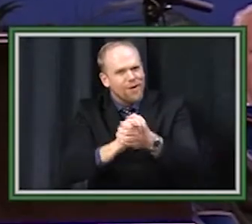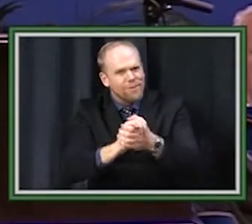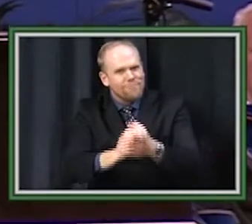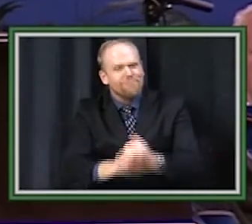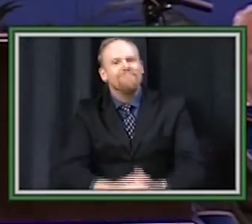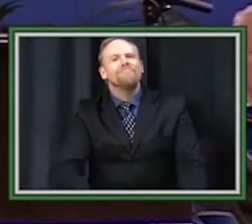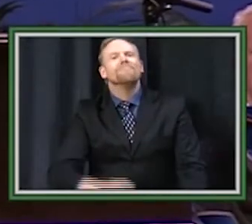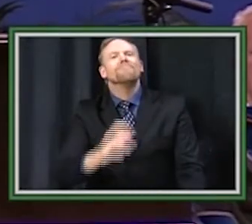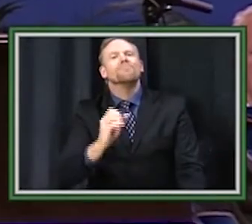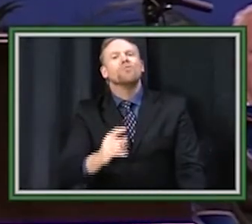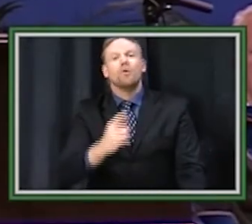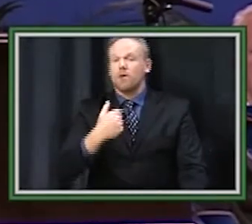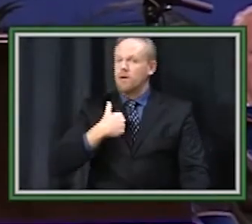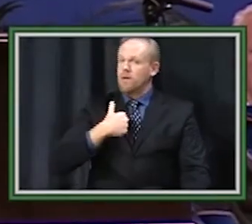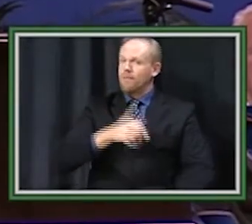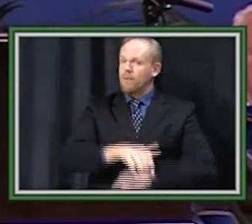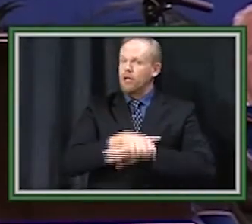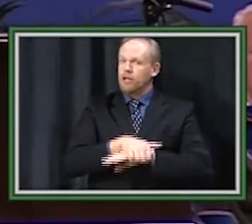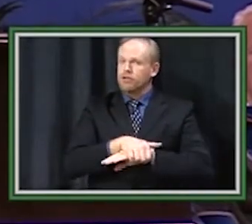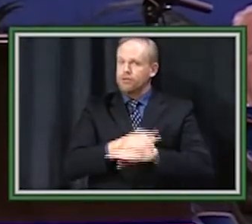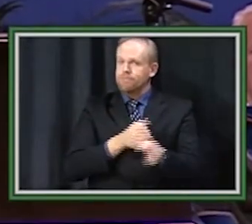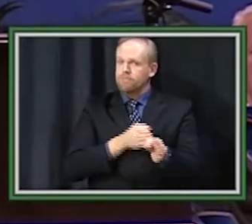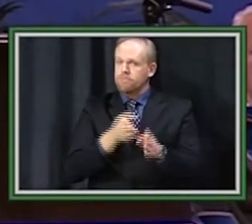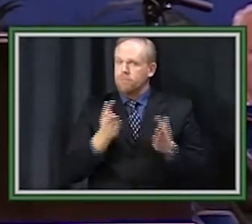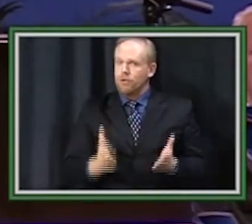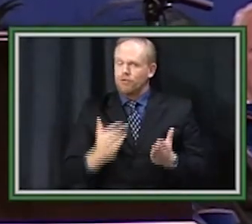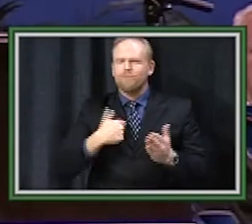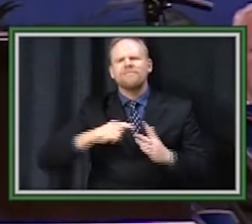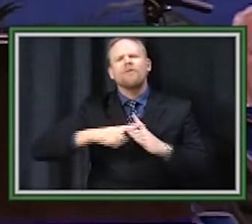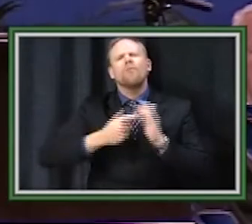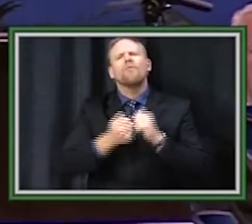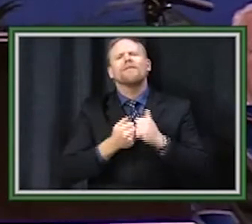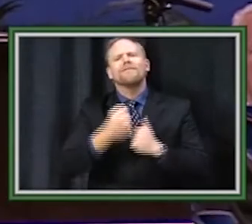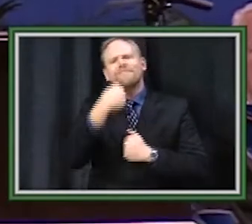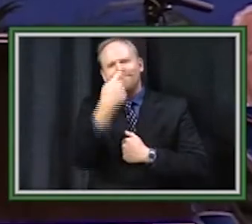And so, being an English major, allow me to begin with a story.